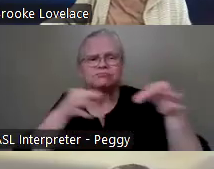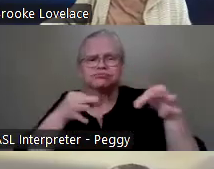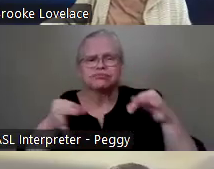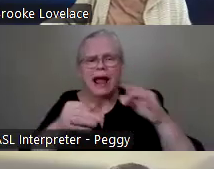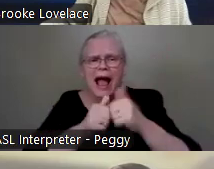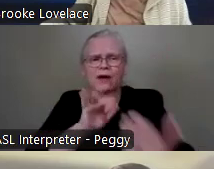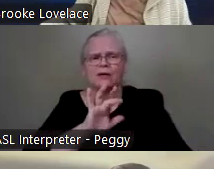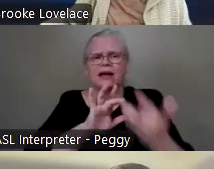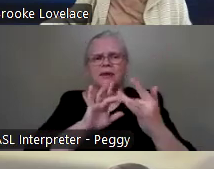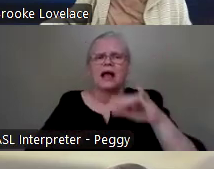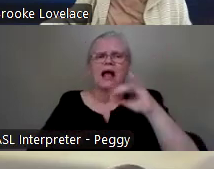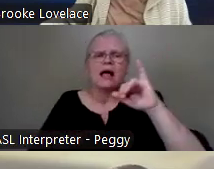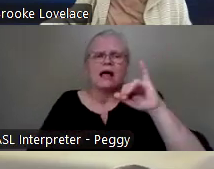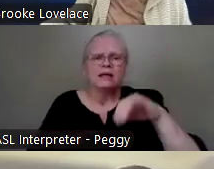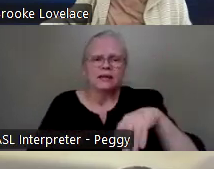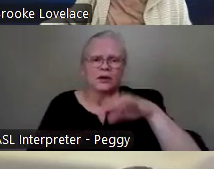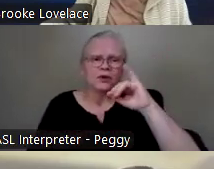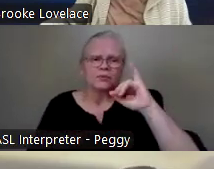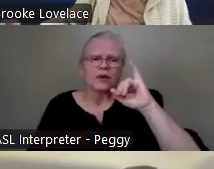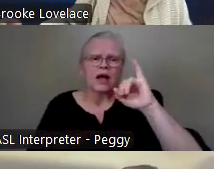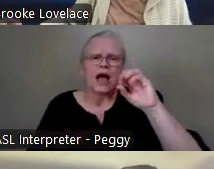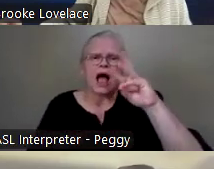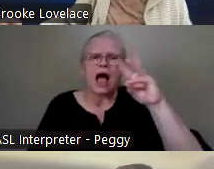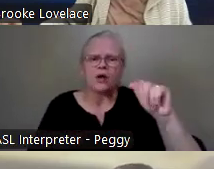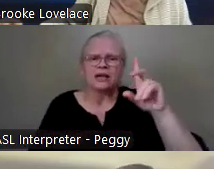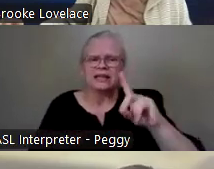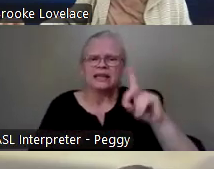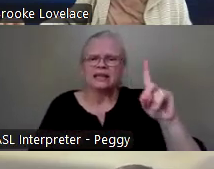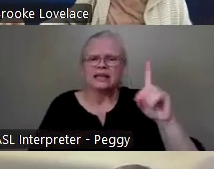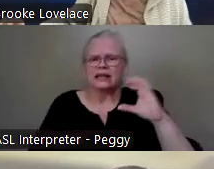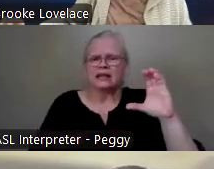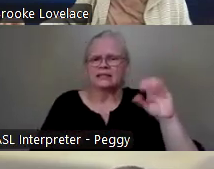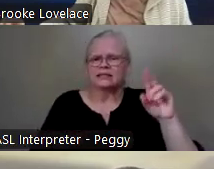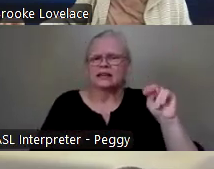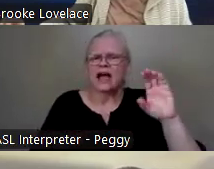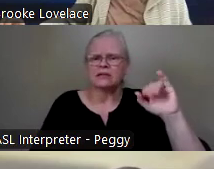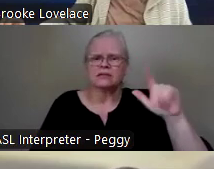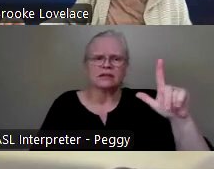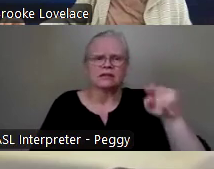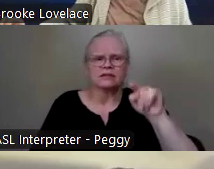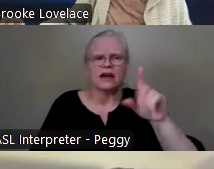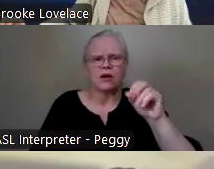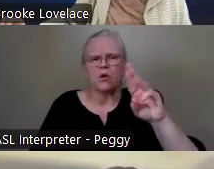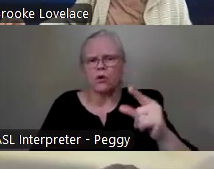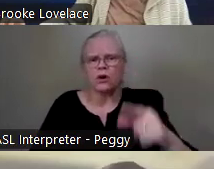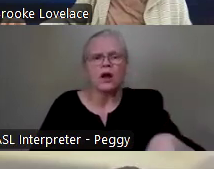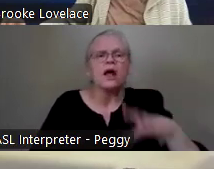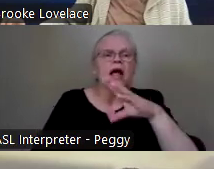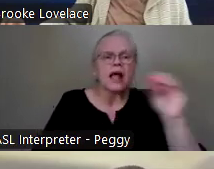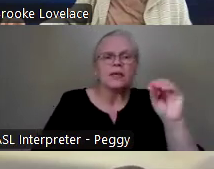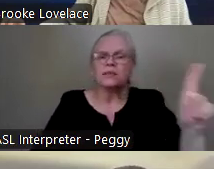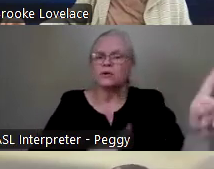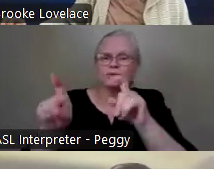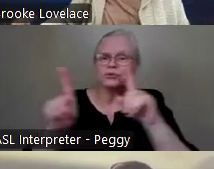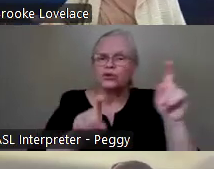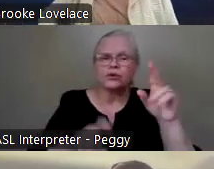at iowaddcouncil.org. And then there's also a SurveyMonkey link so you can use that to